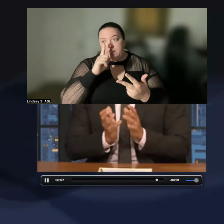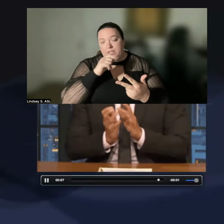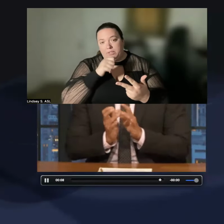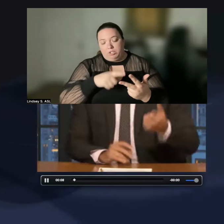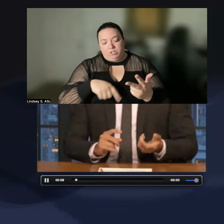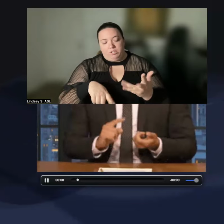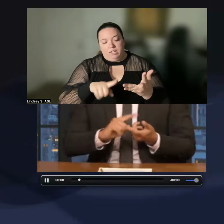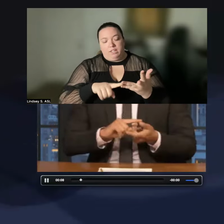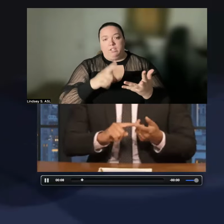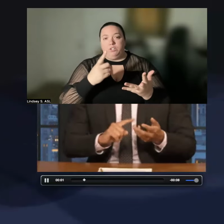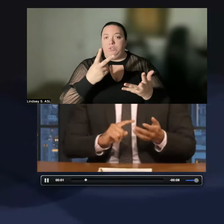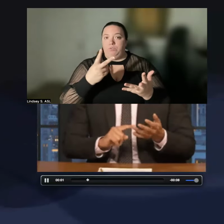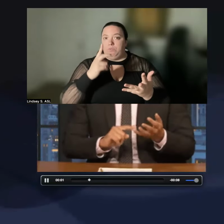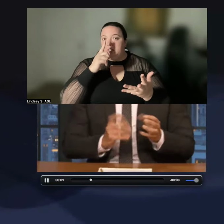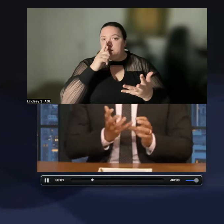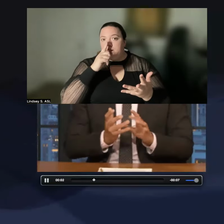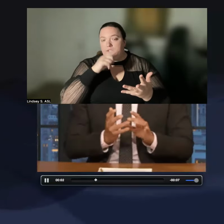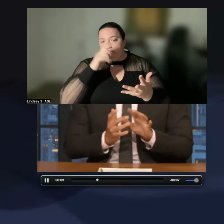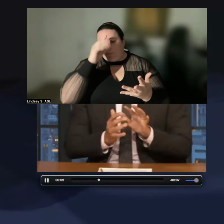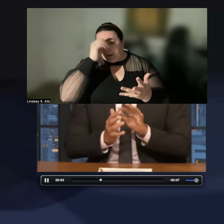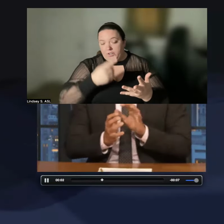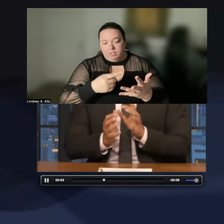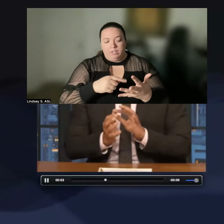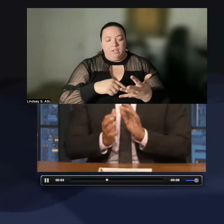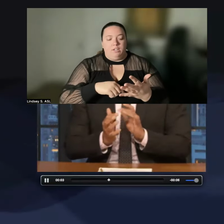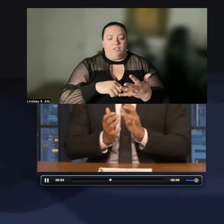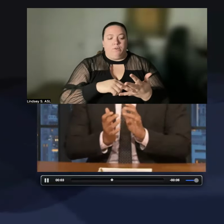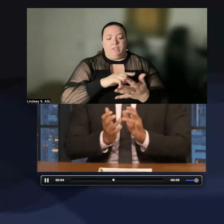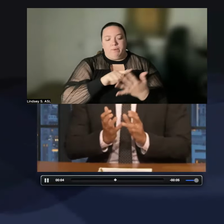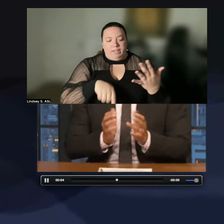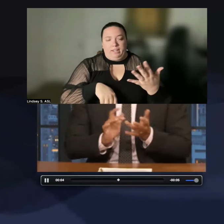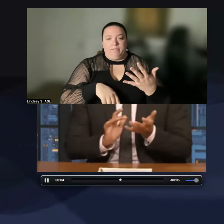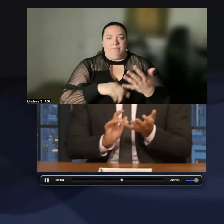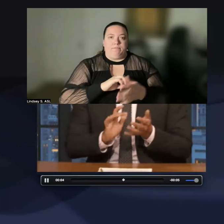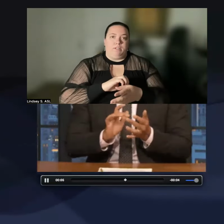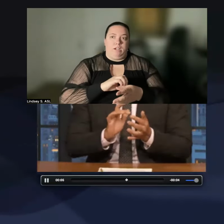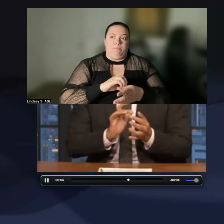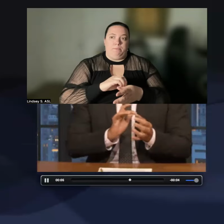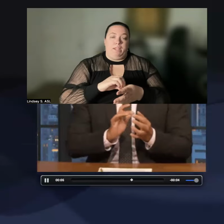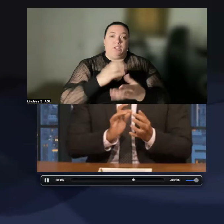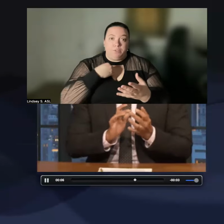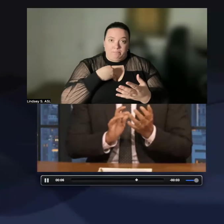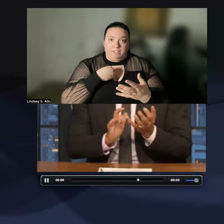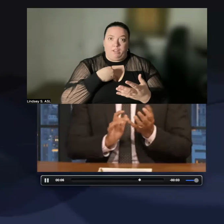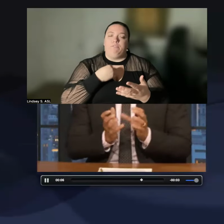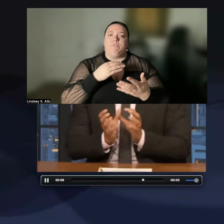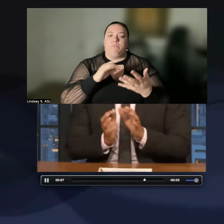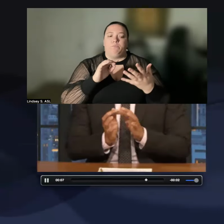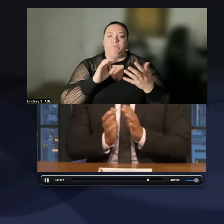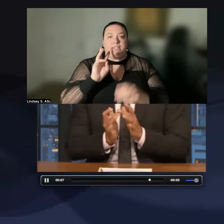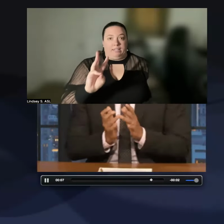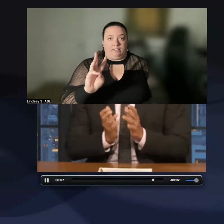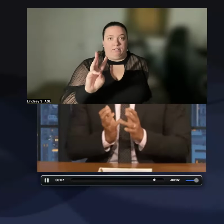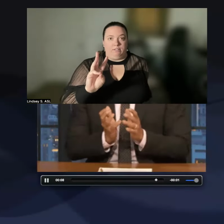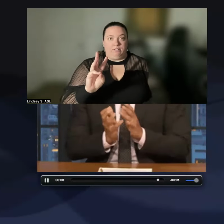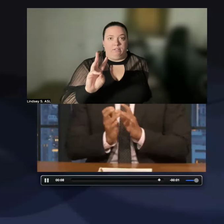2 stepsisters, and then 2 stepbrothers. So in the ranking, including myself,